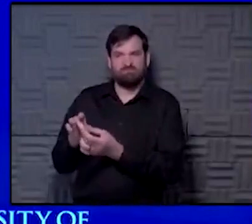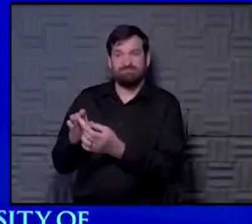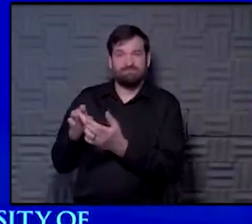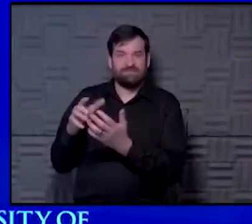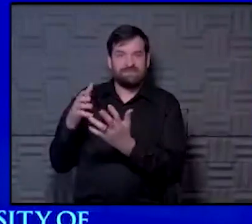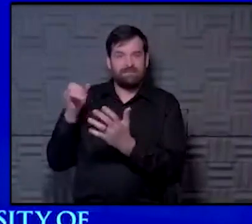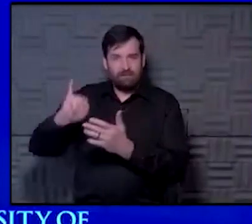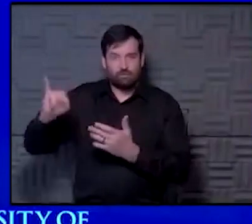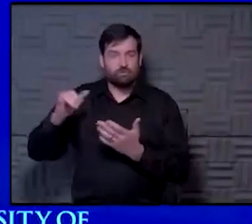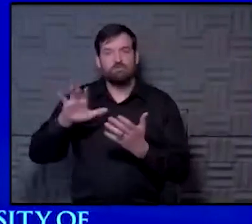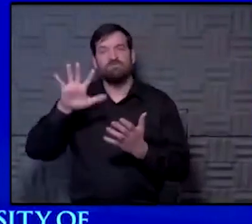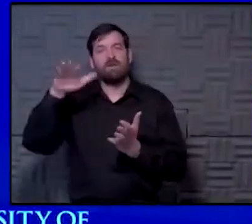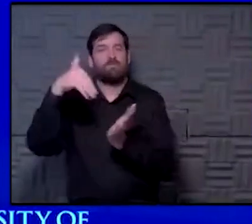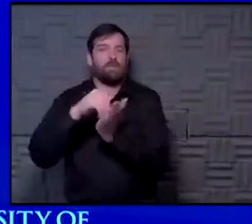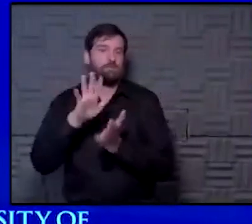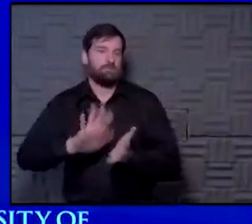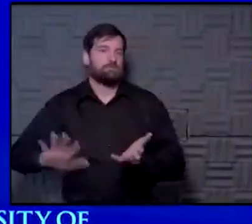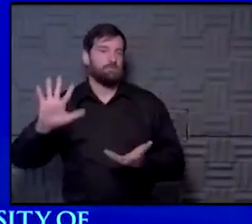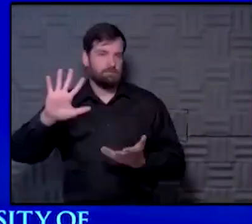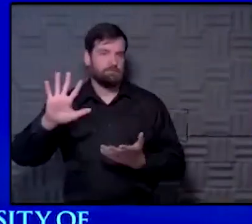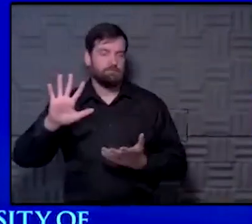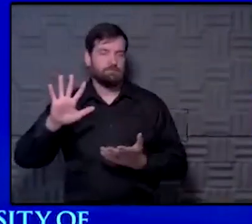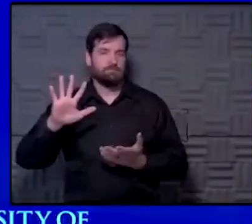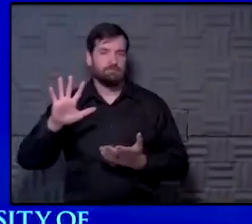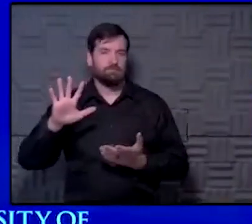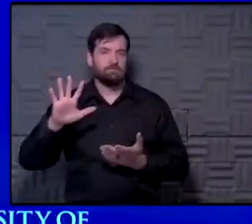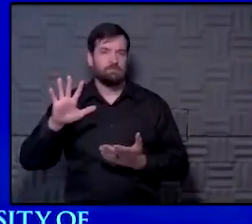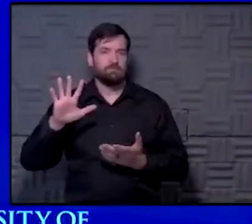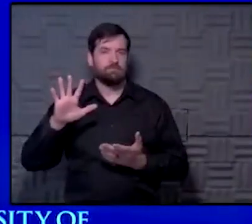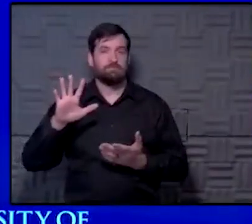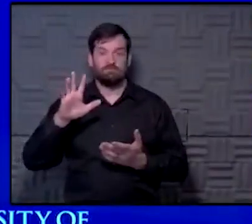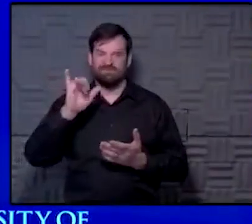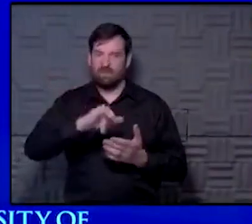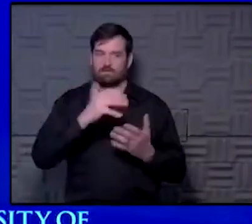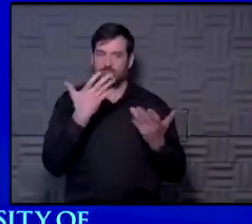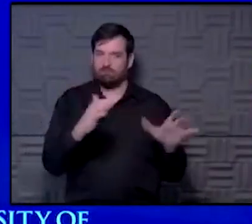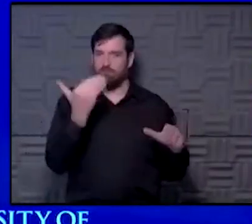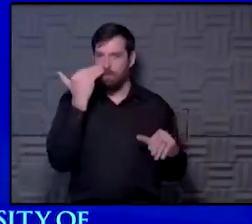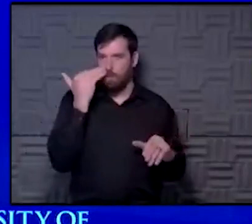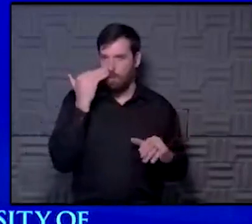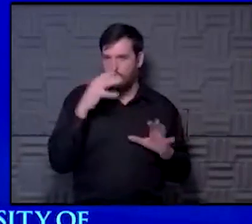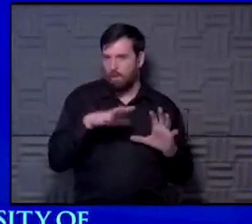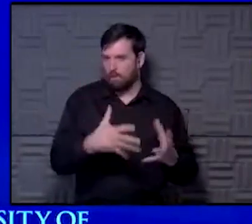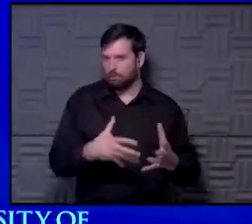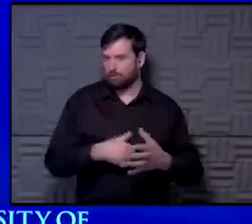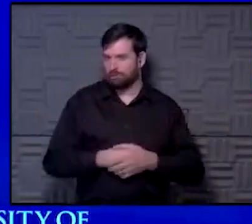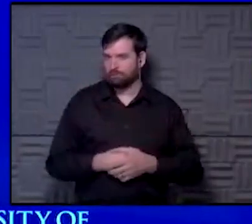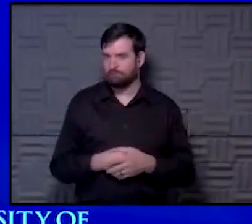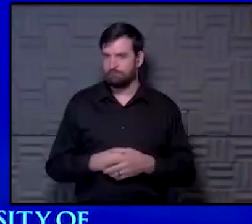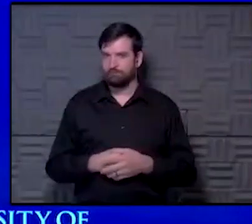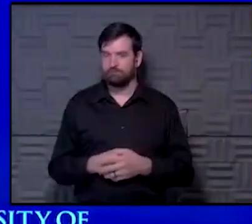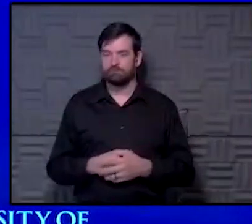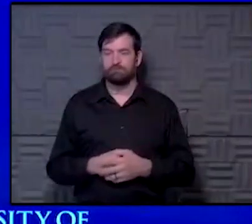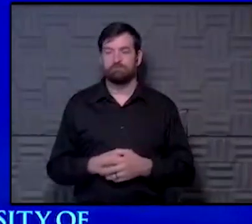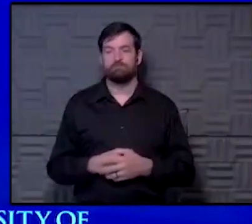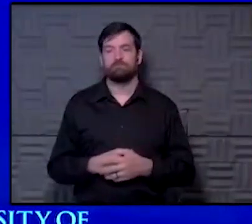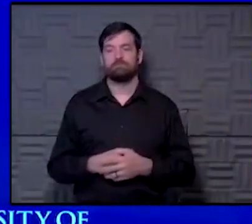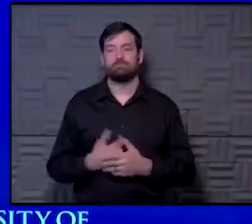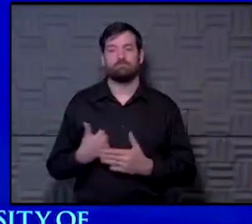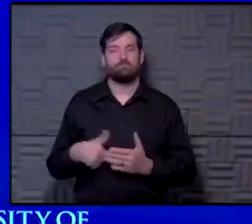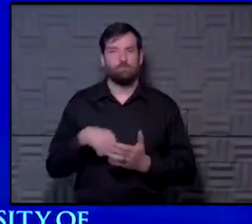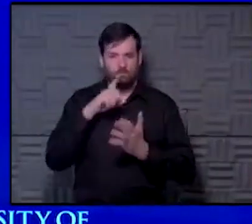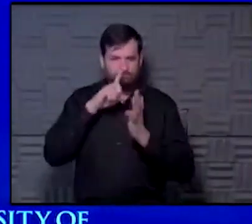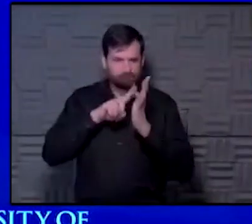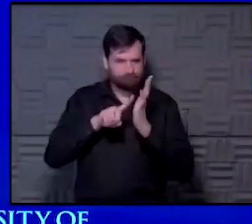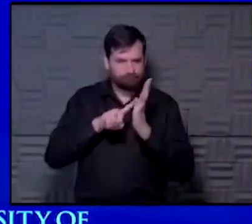mentioned, Dana, 5,000 and change infections in that known population. That as we look into the